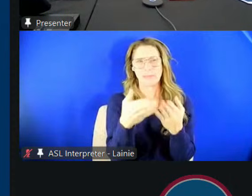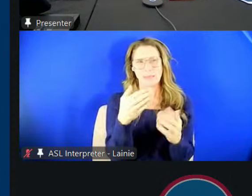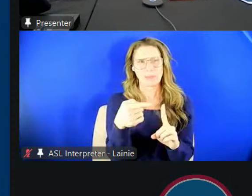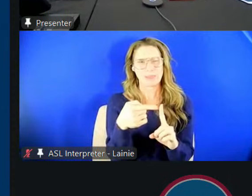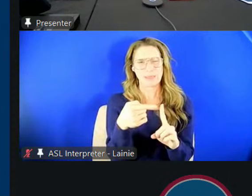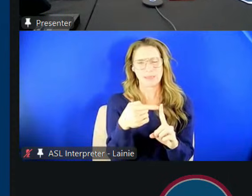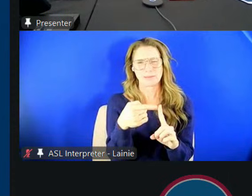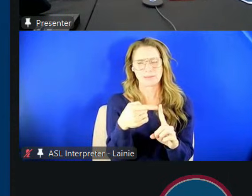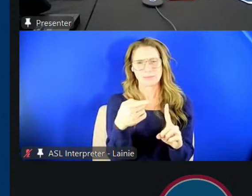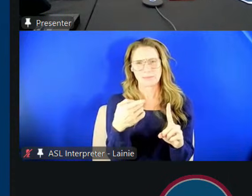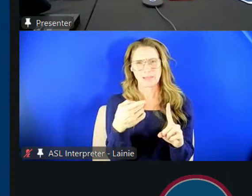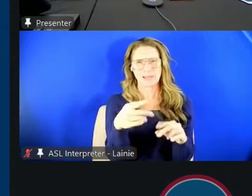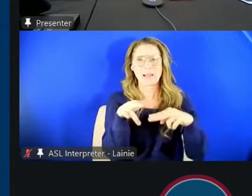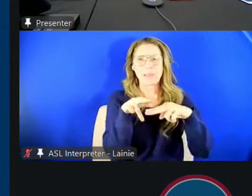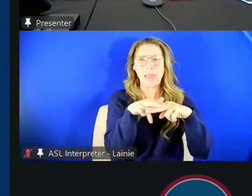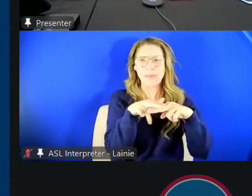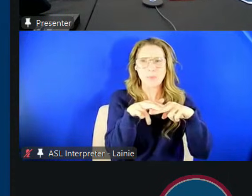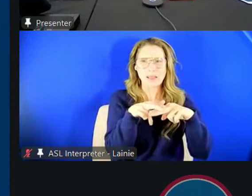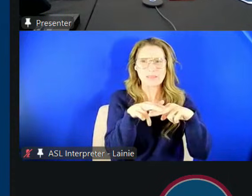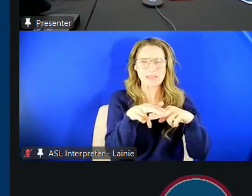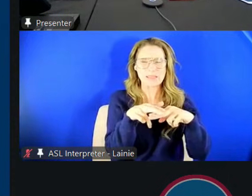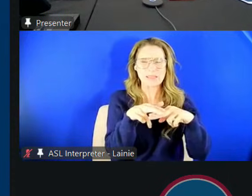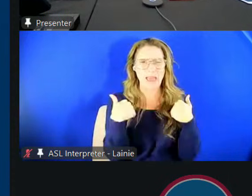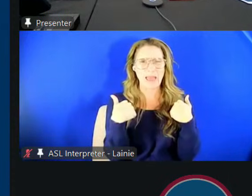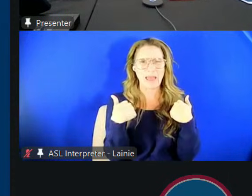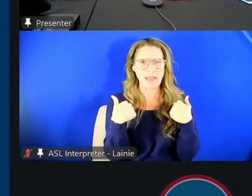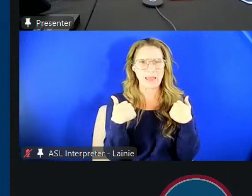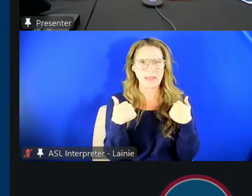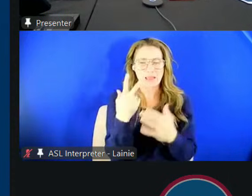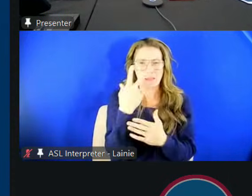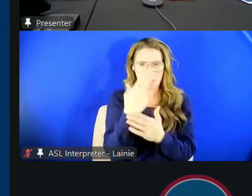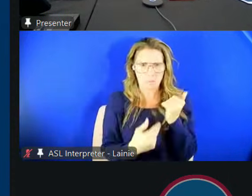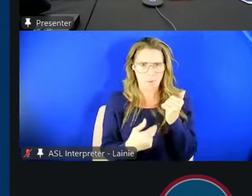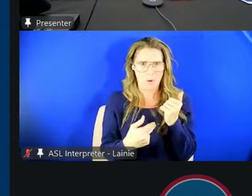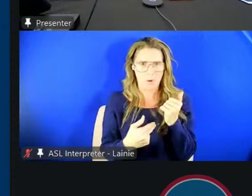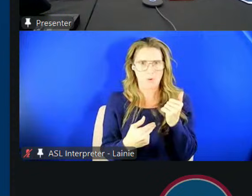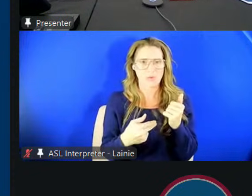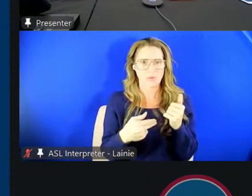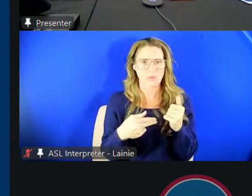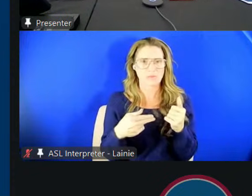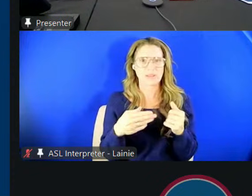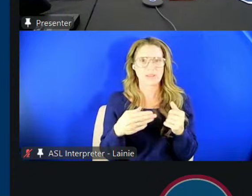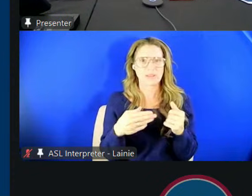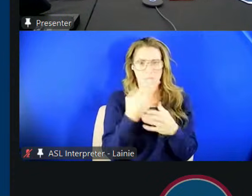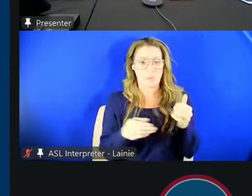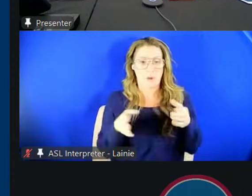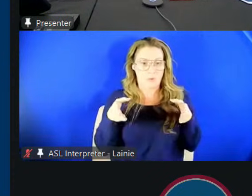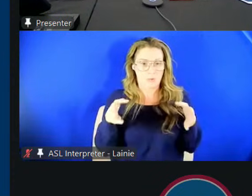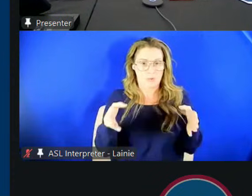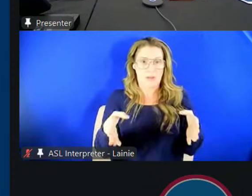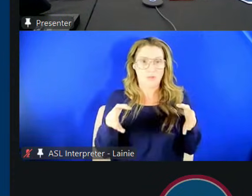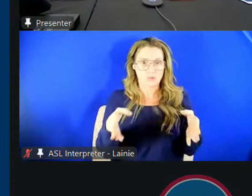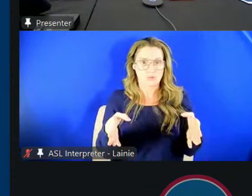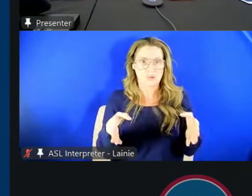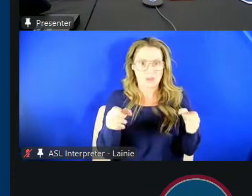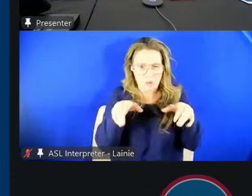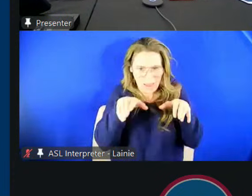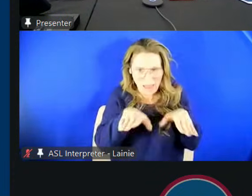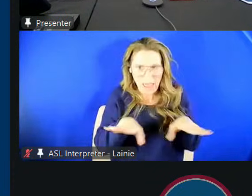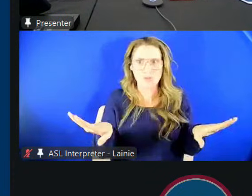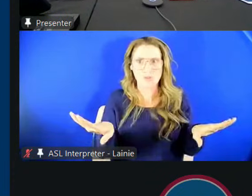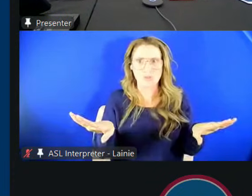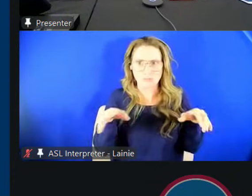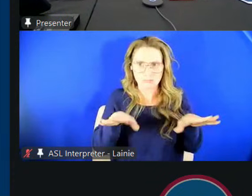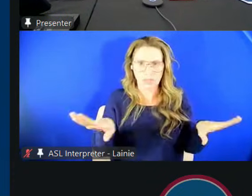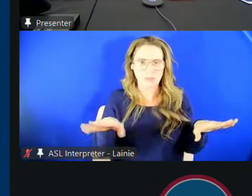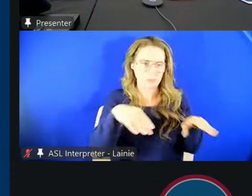I said, where the rail station has both sides, entrances on both sides that are accessible and bus stops right in front of it, but there's only a